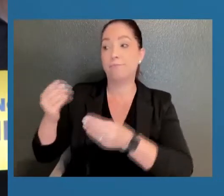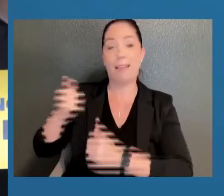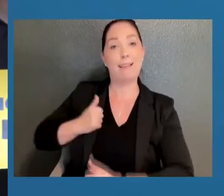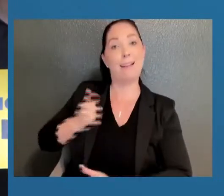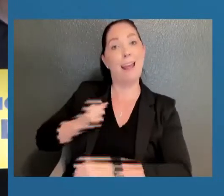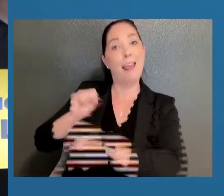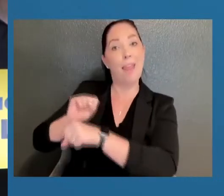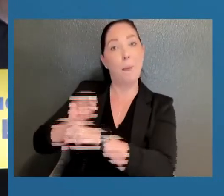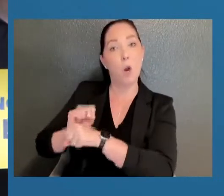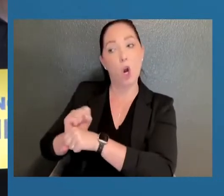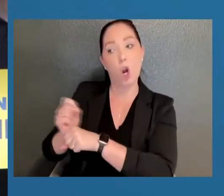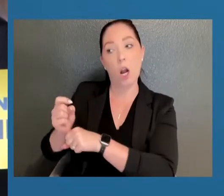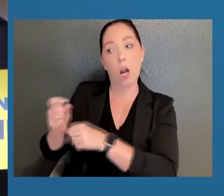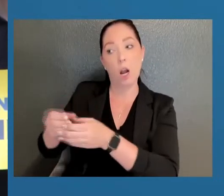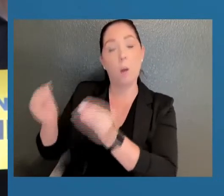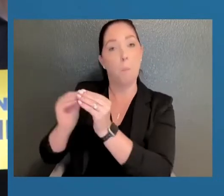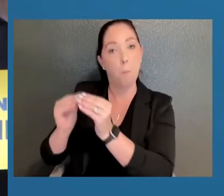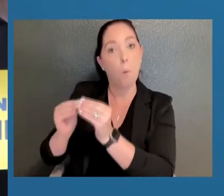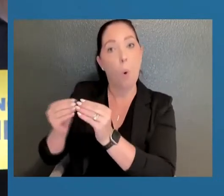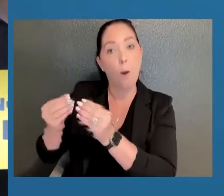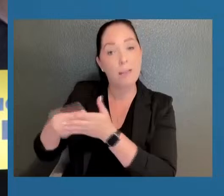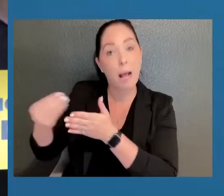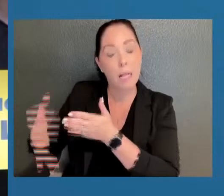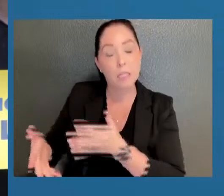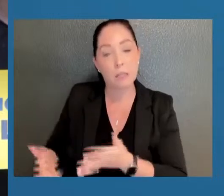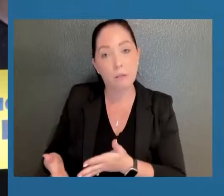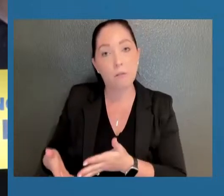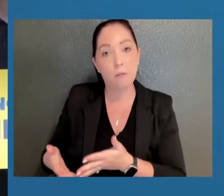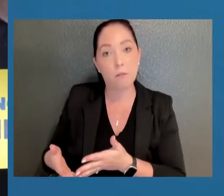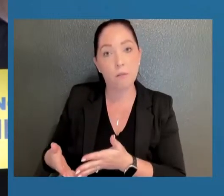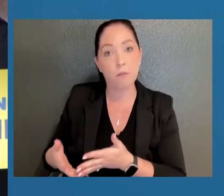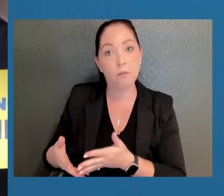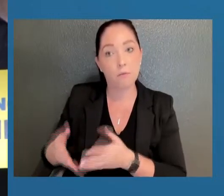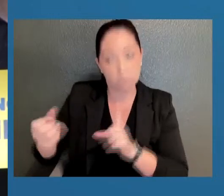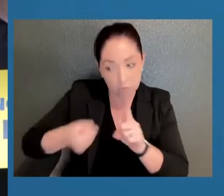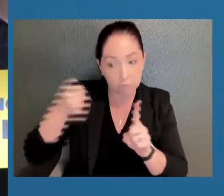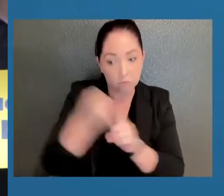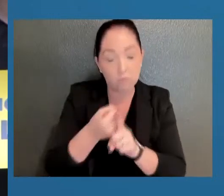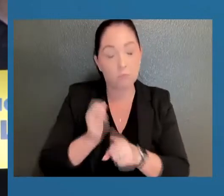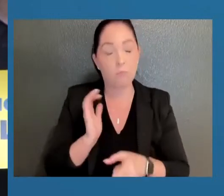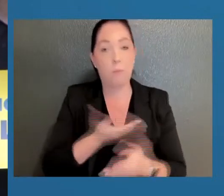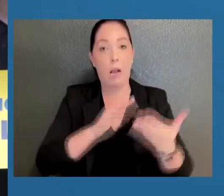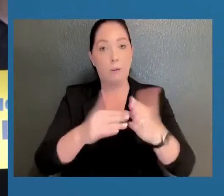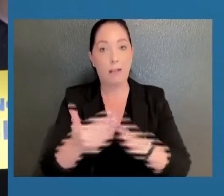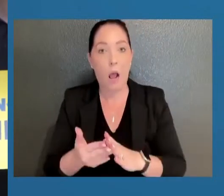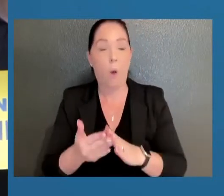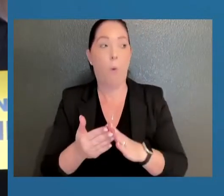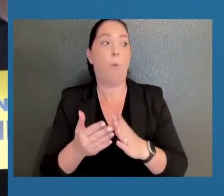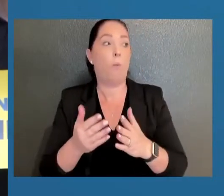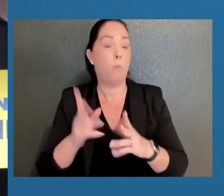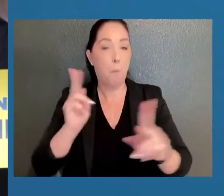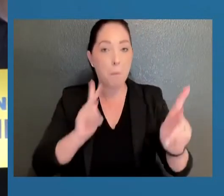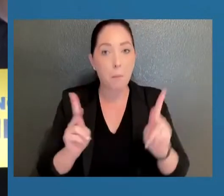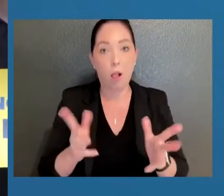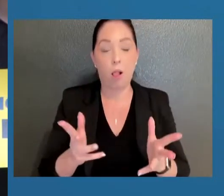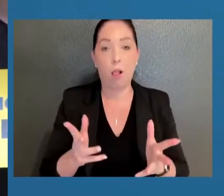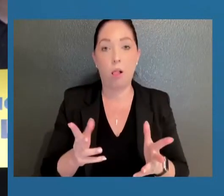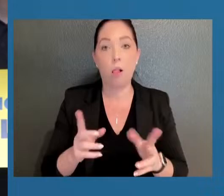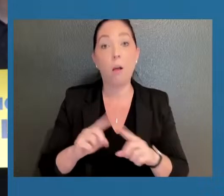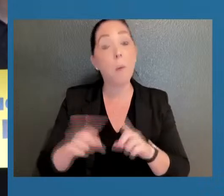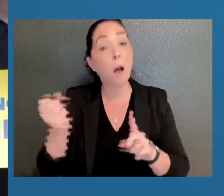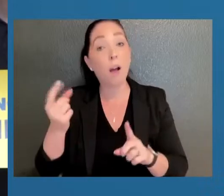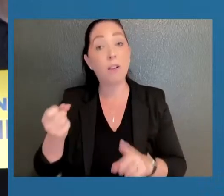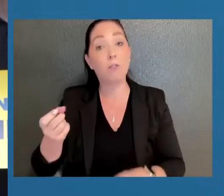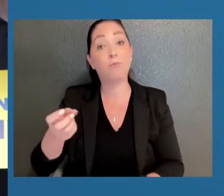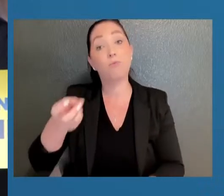are real consequences on our towns and cities and our people. But also, the tourism industry is